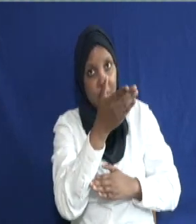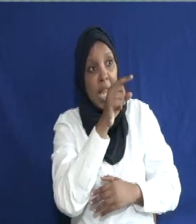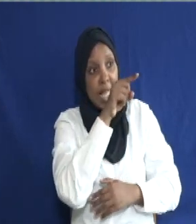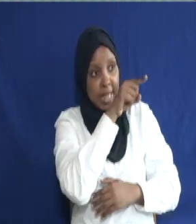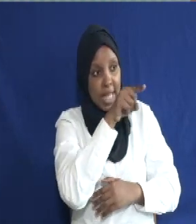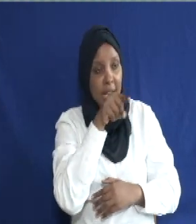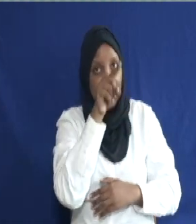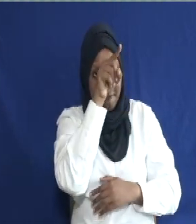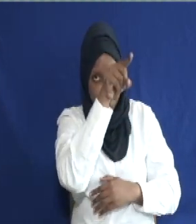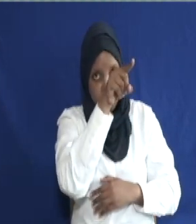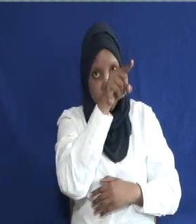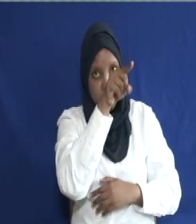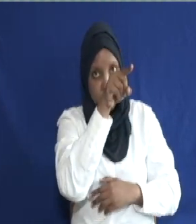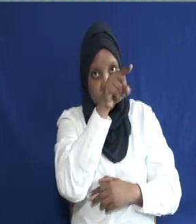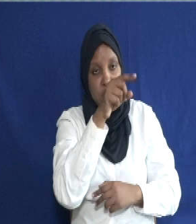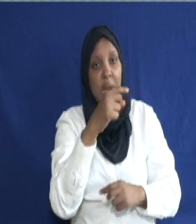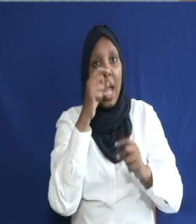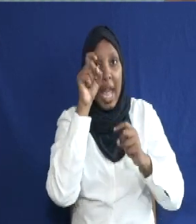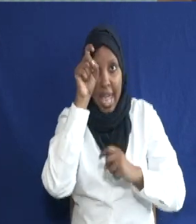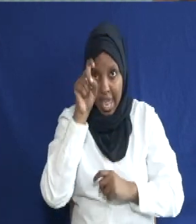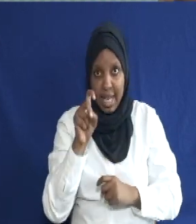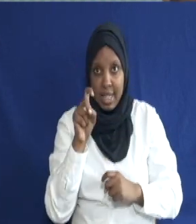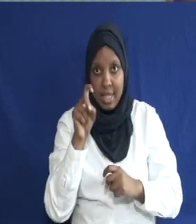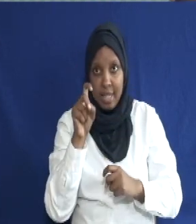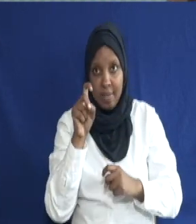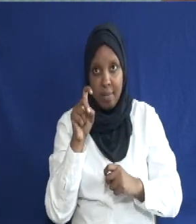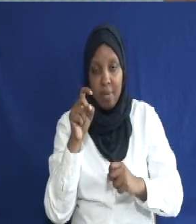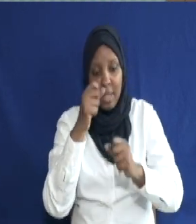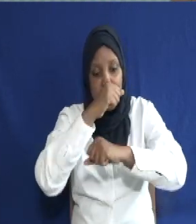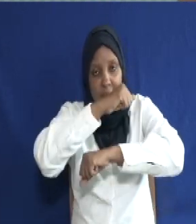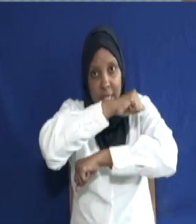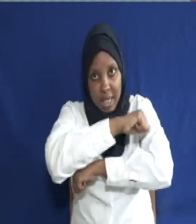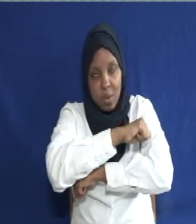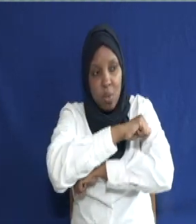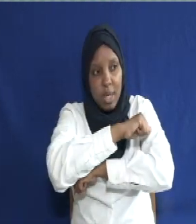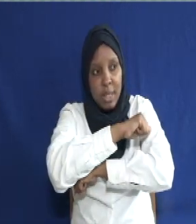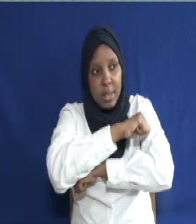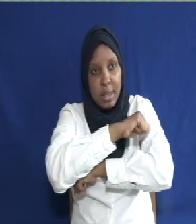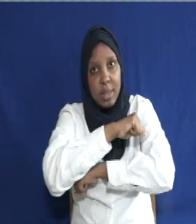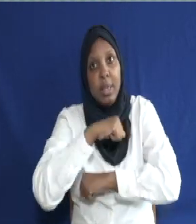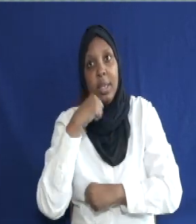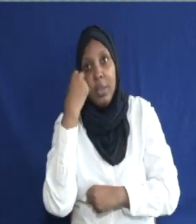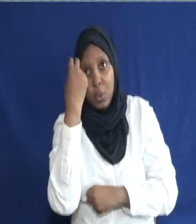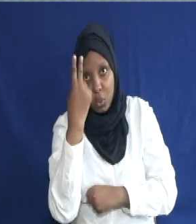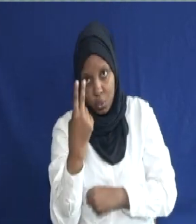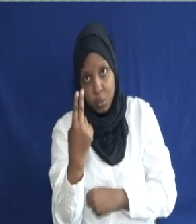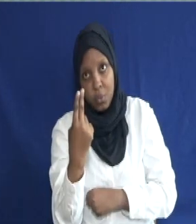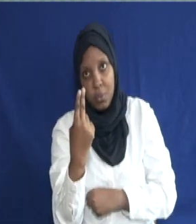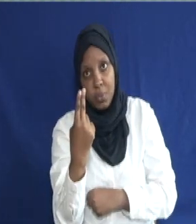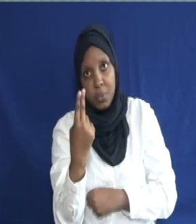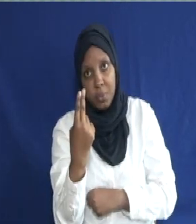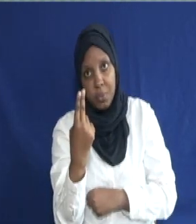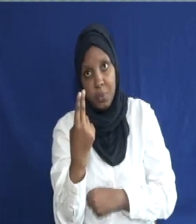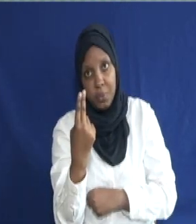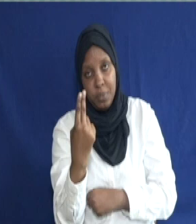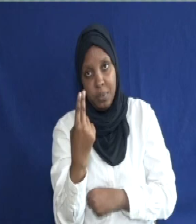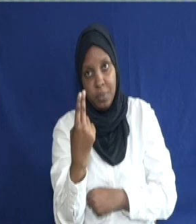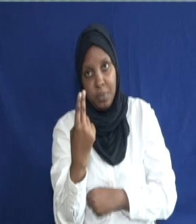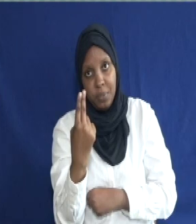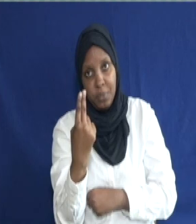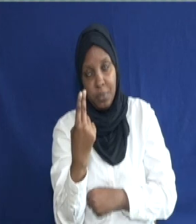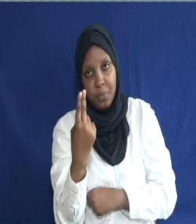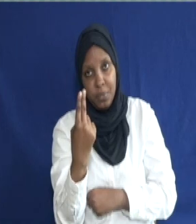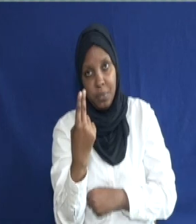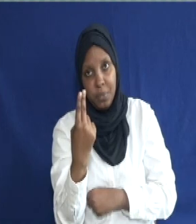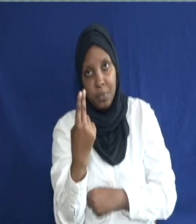2. X should be equal to 2. Since our base is 10 here and our base is 10